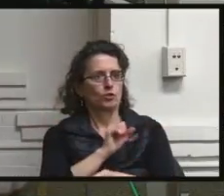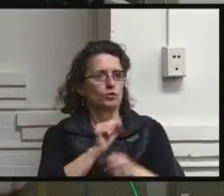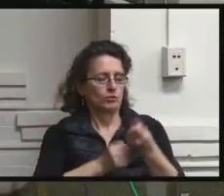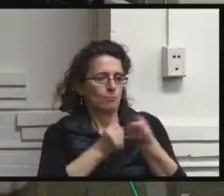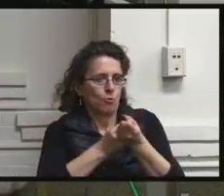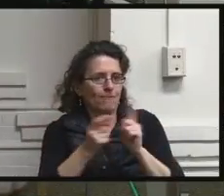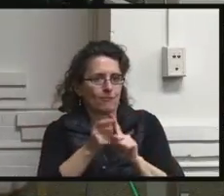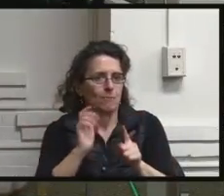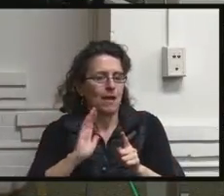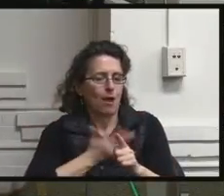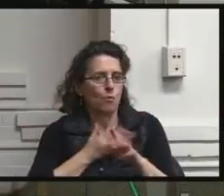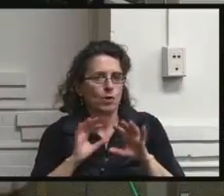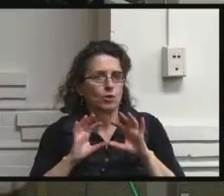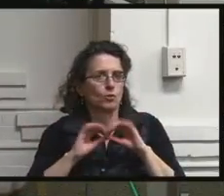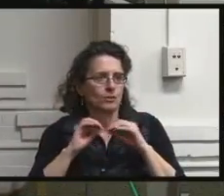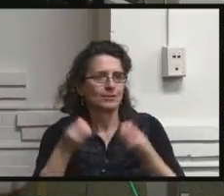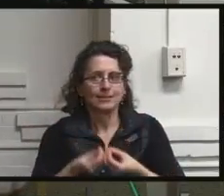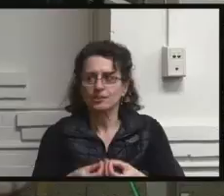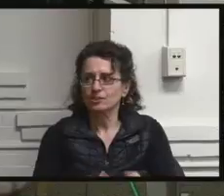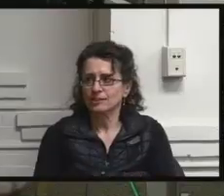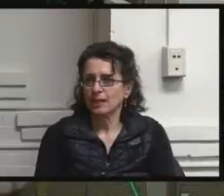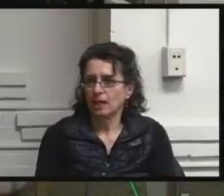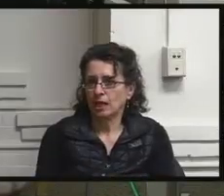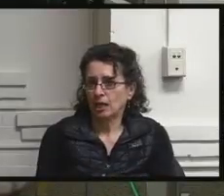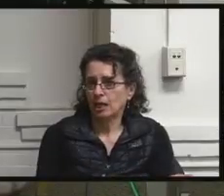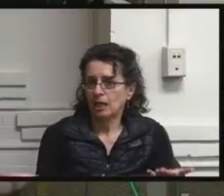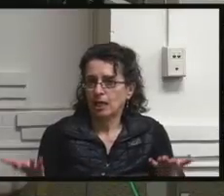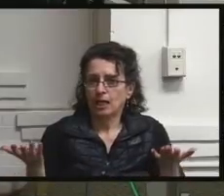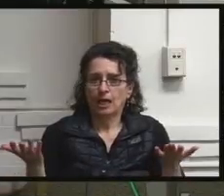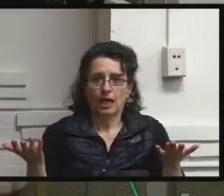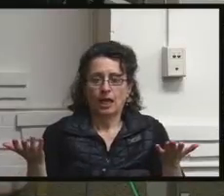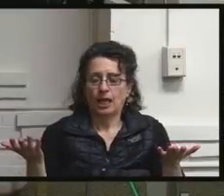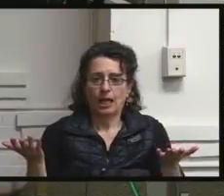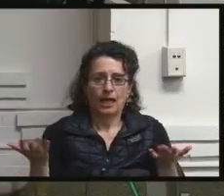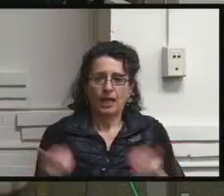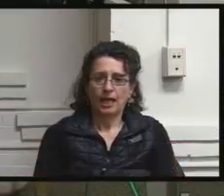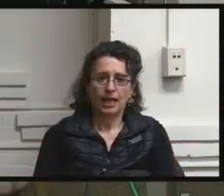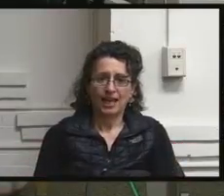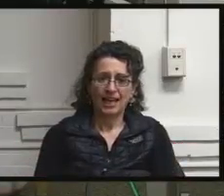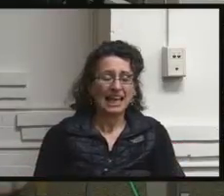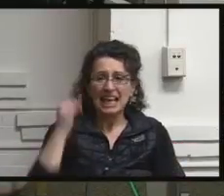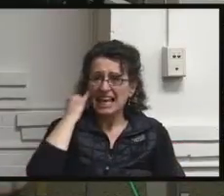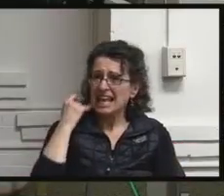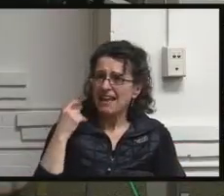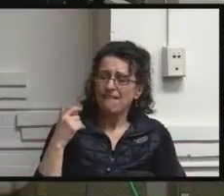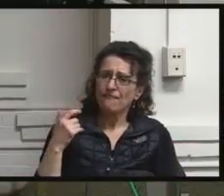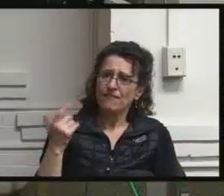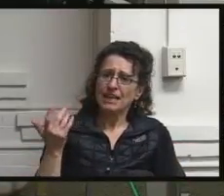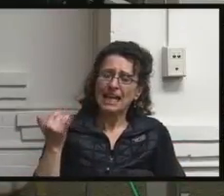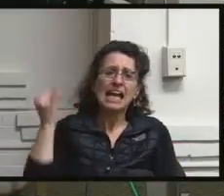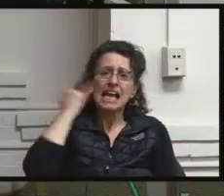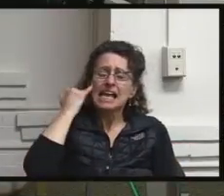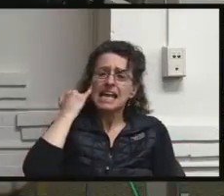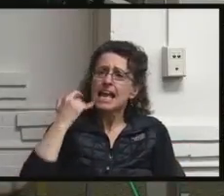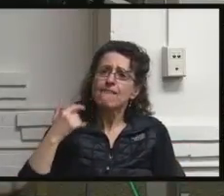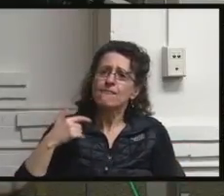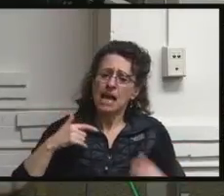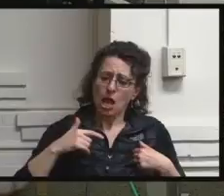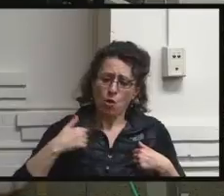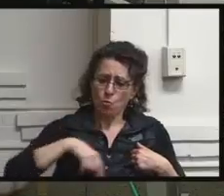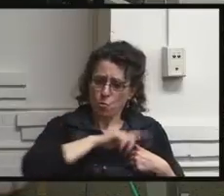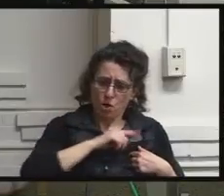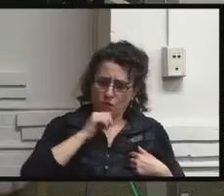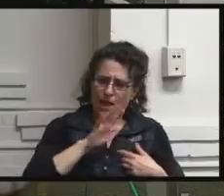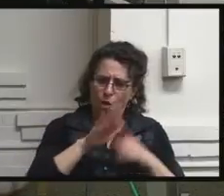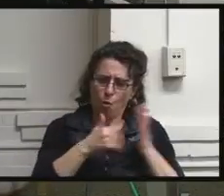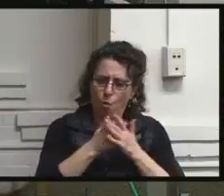I guess I would say, well, you know, if we didn't, then you would be right. Kick this back. You never told